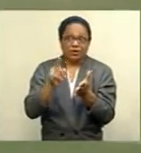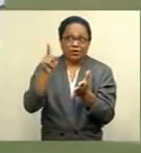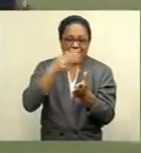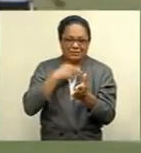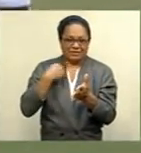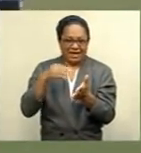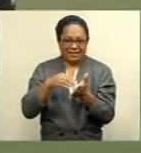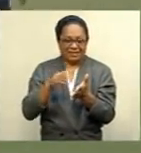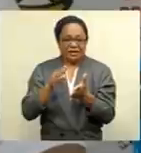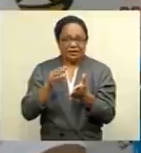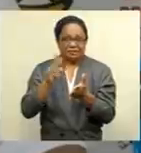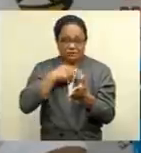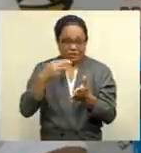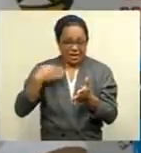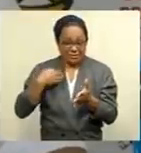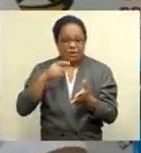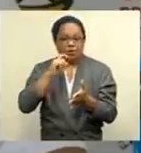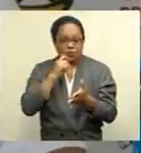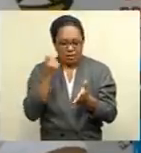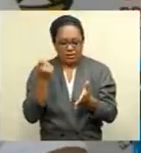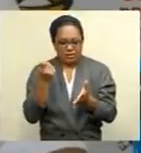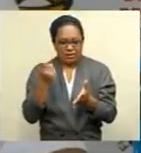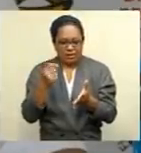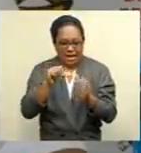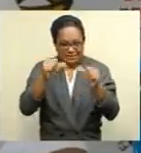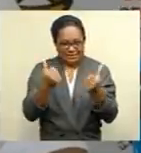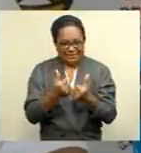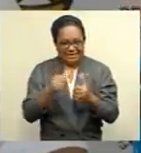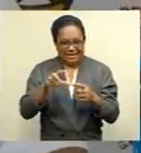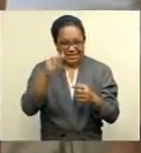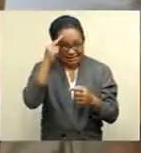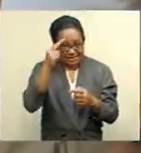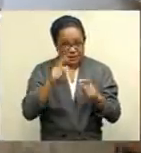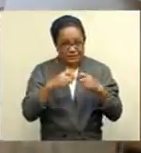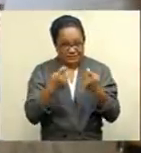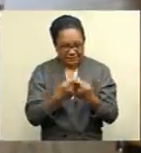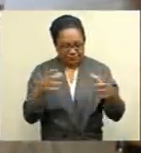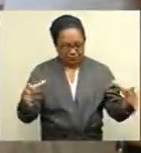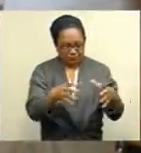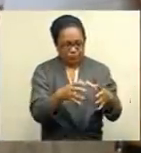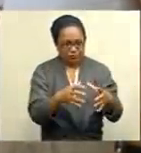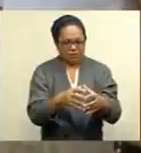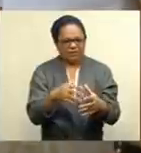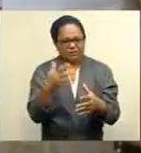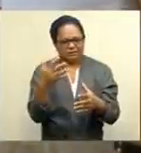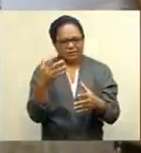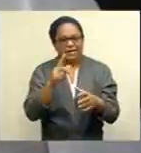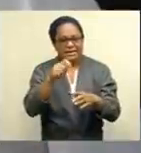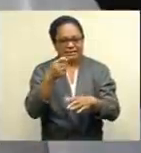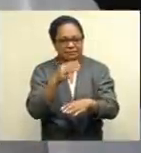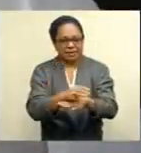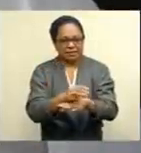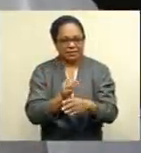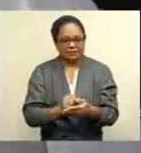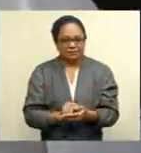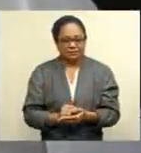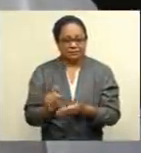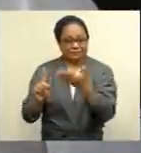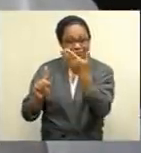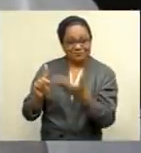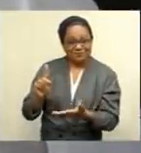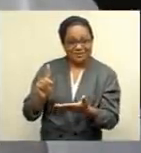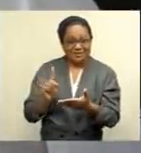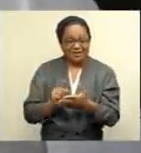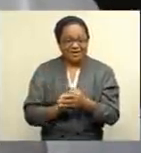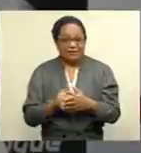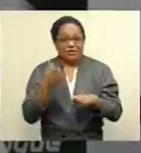from 15th or 20th of September in camp. Even Fiji FA's newest employee can't wait to share his